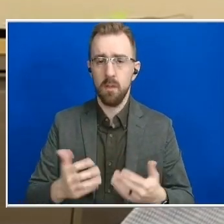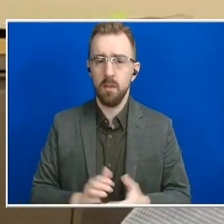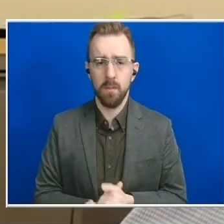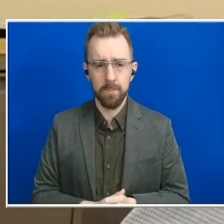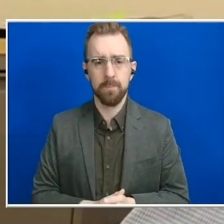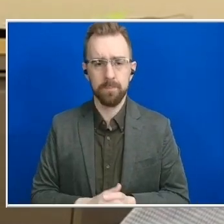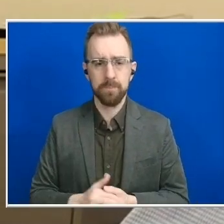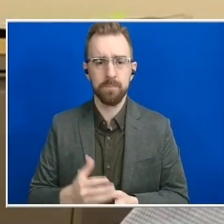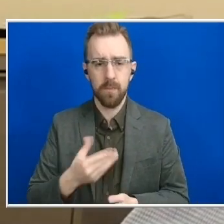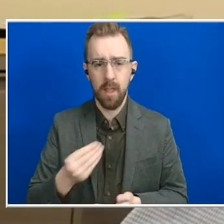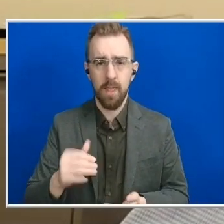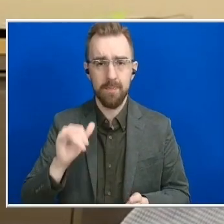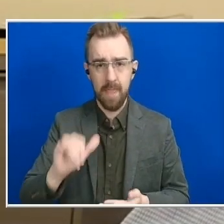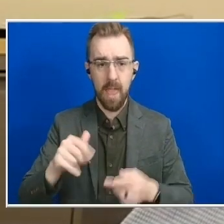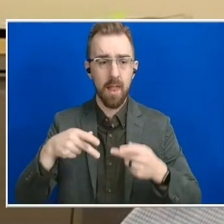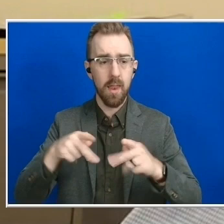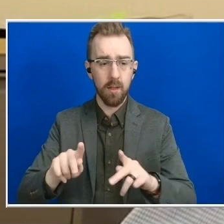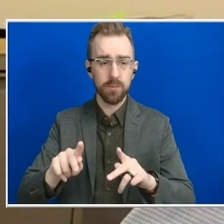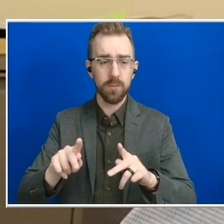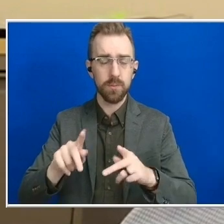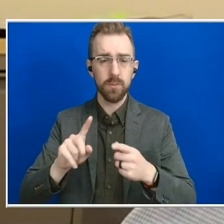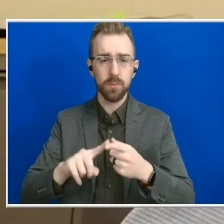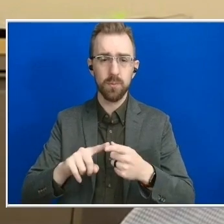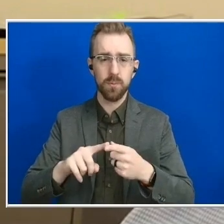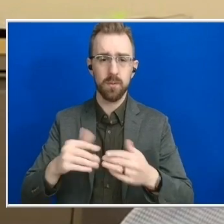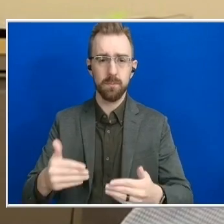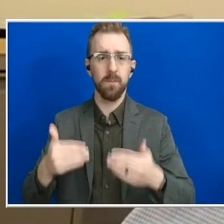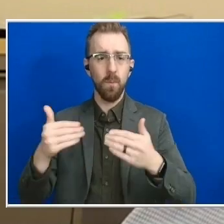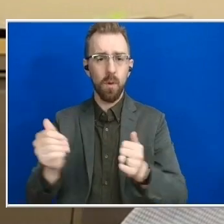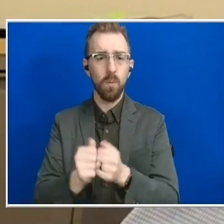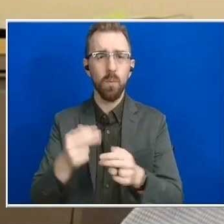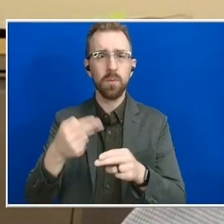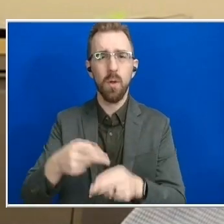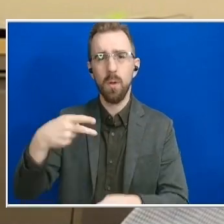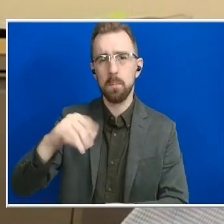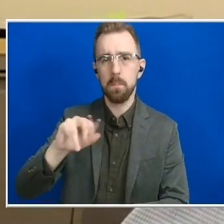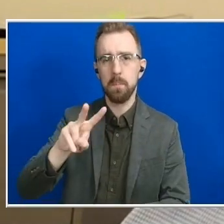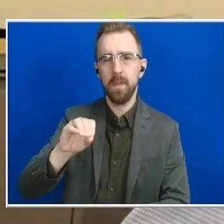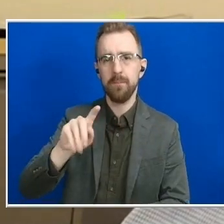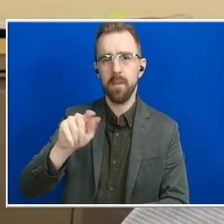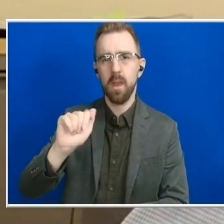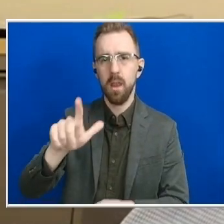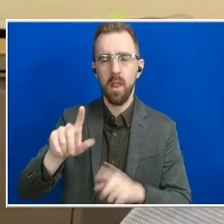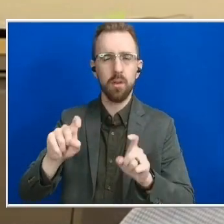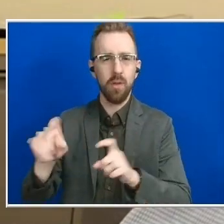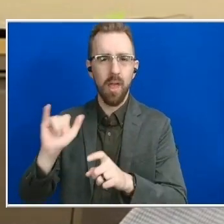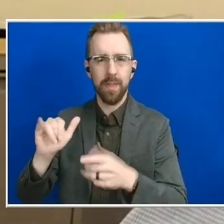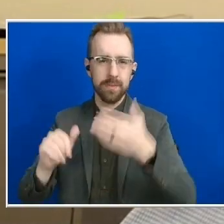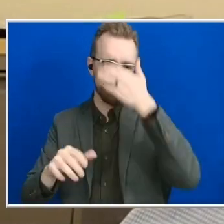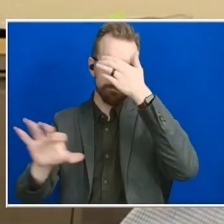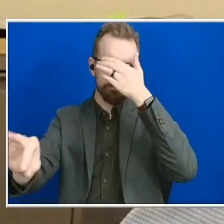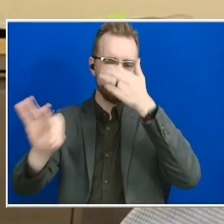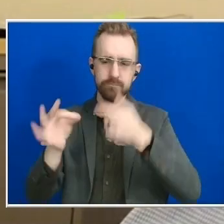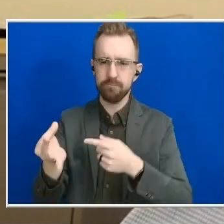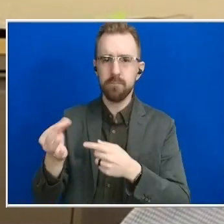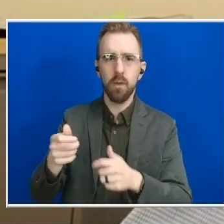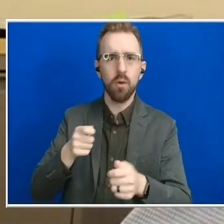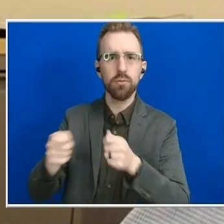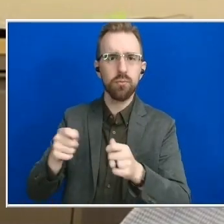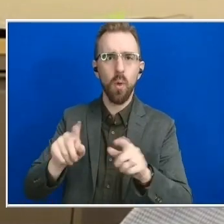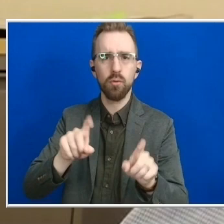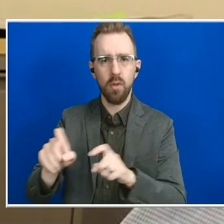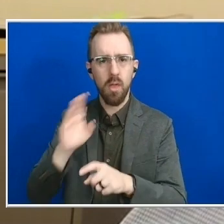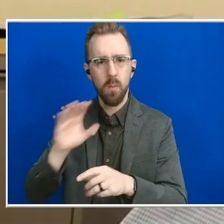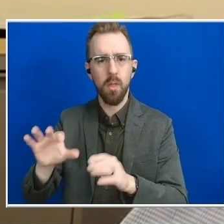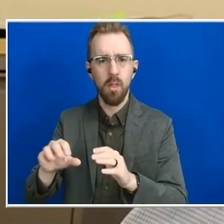That then allows you to move forward with what's called a pivotal trial, which is this randomized controlled trial, which is going to pit e-shunt